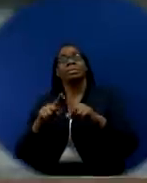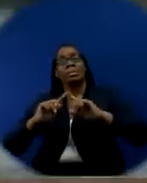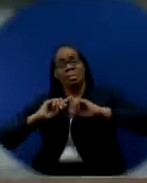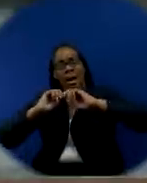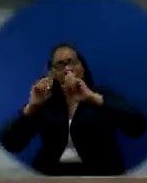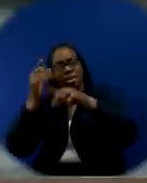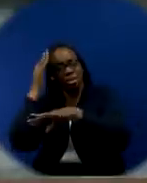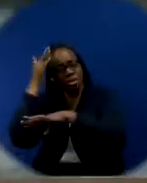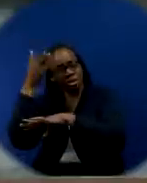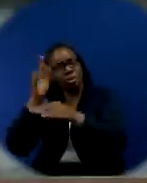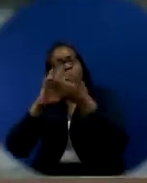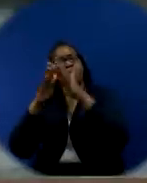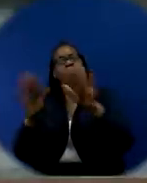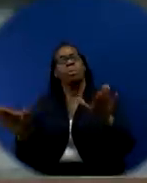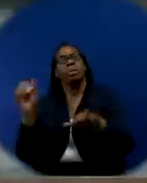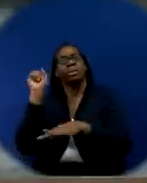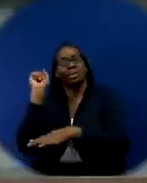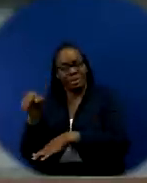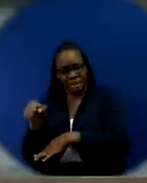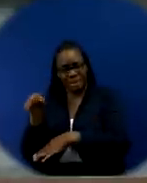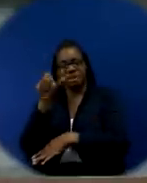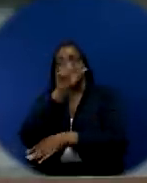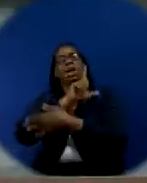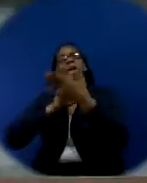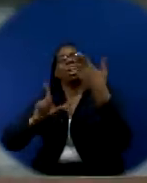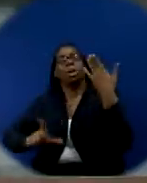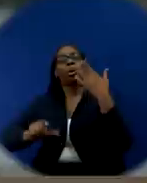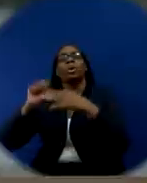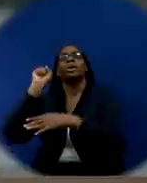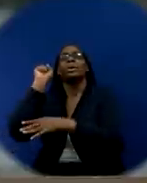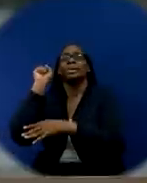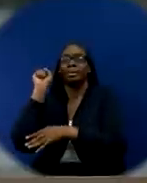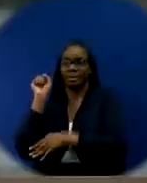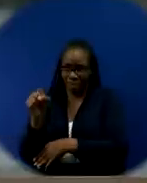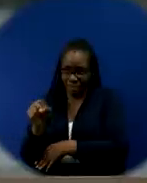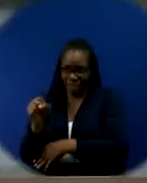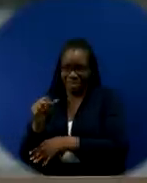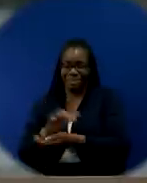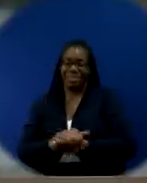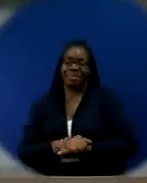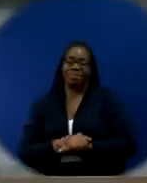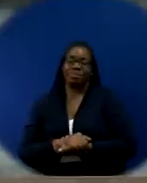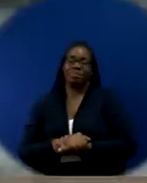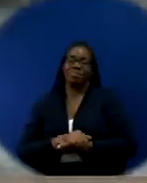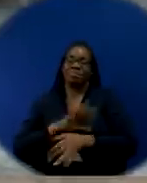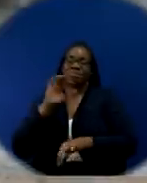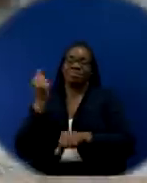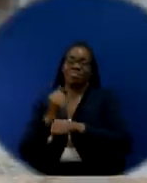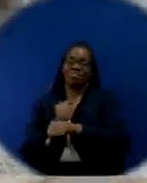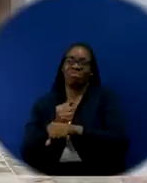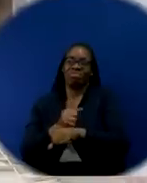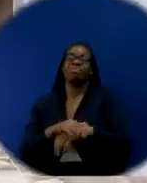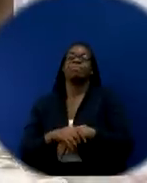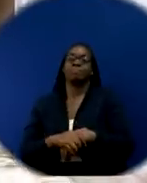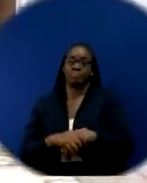be yes, Lord, yes. Amen, amen,